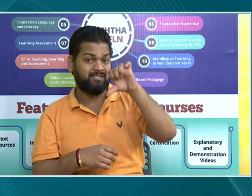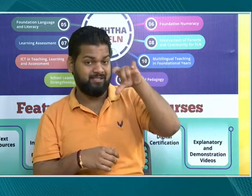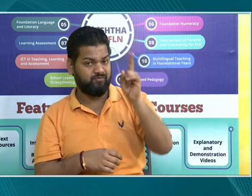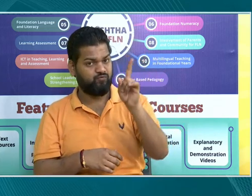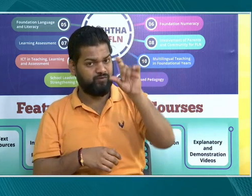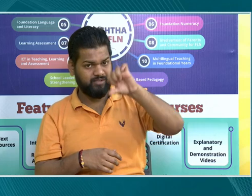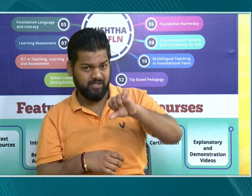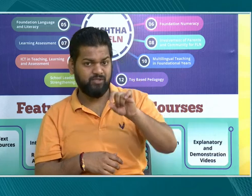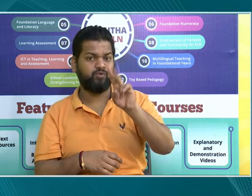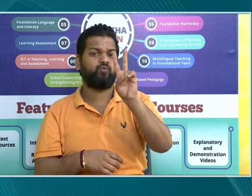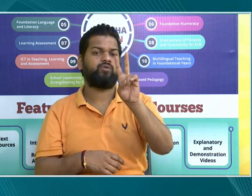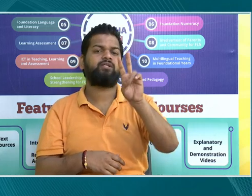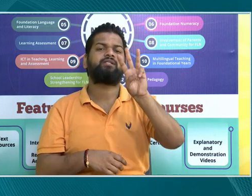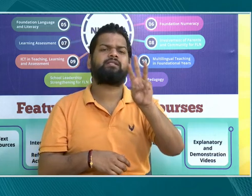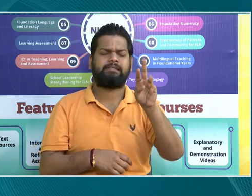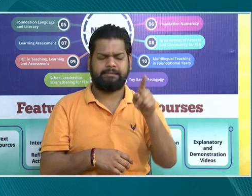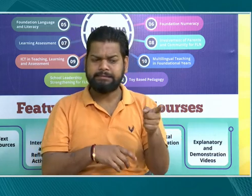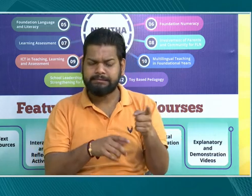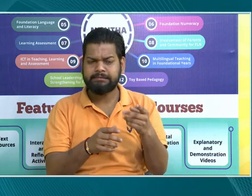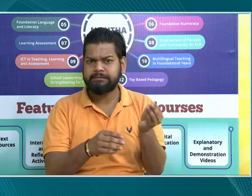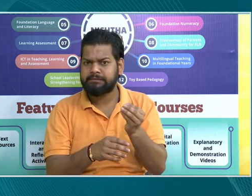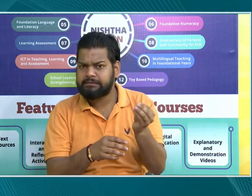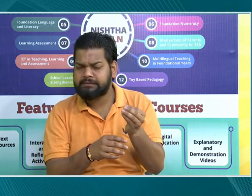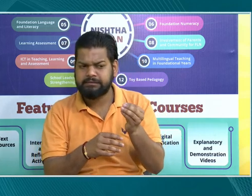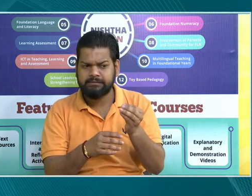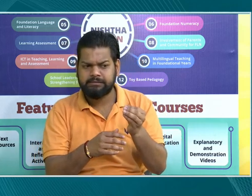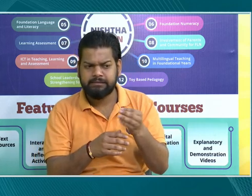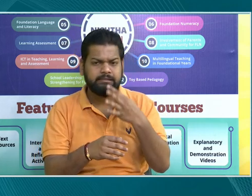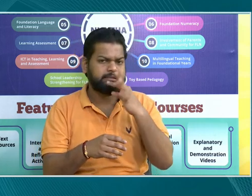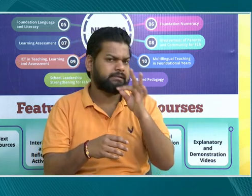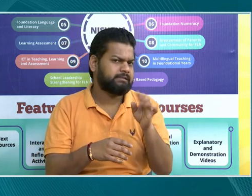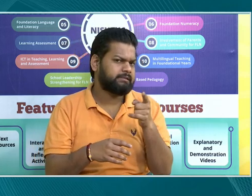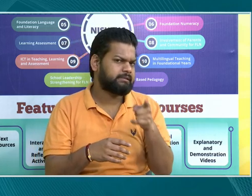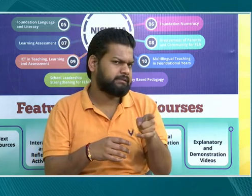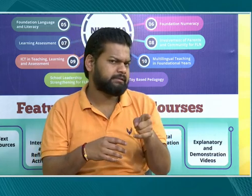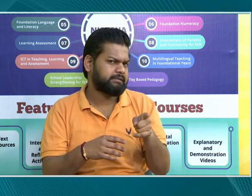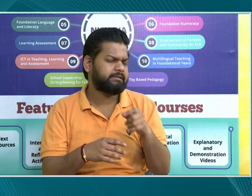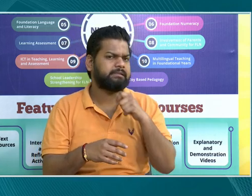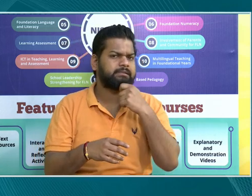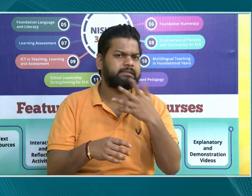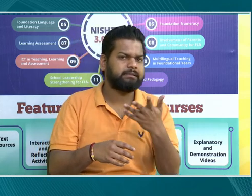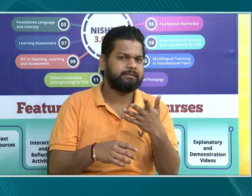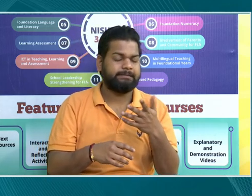1952, 1923. 73? 73. So we just can't just say just like that, you know, that the tree is 73 years old.